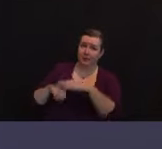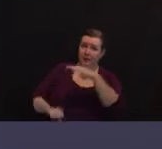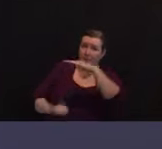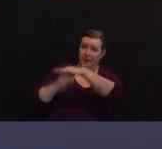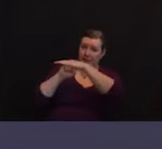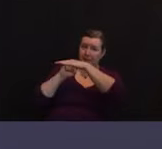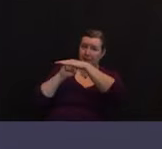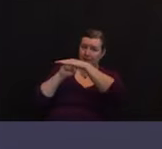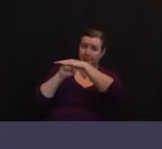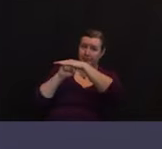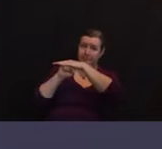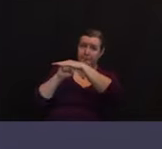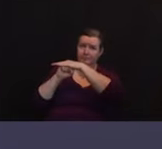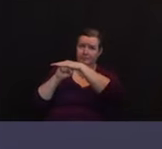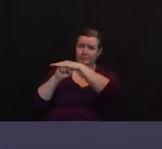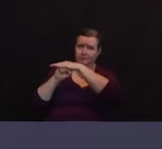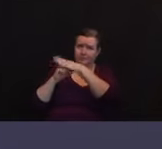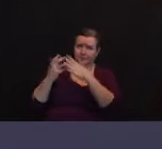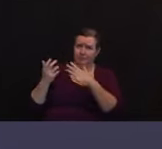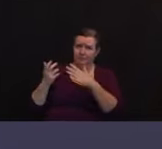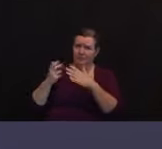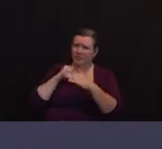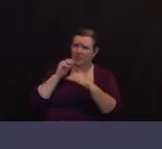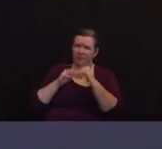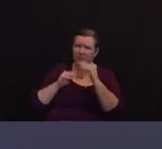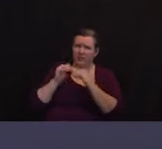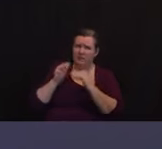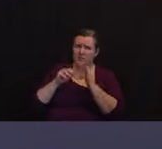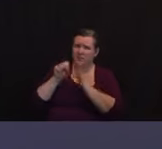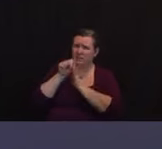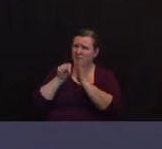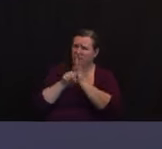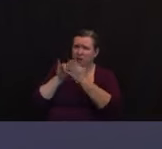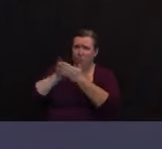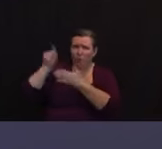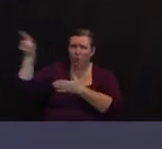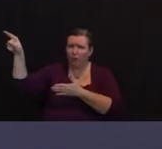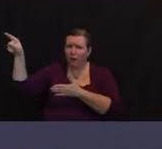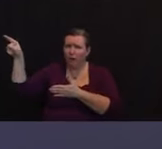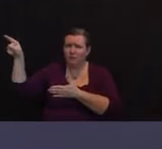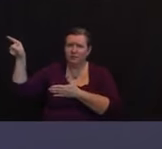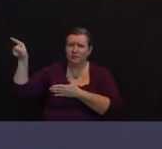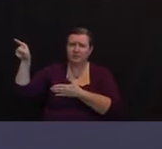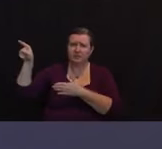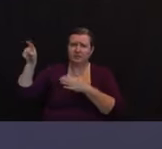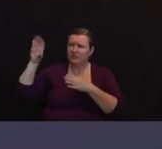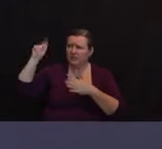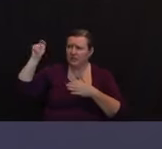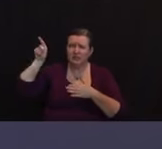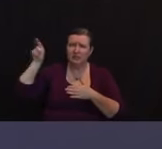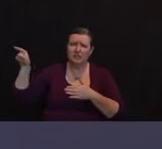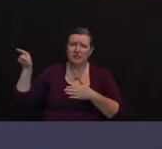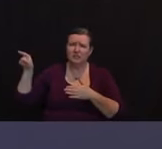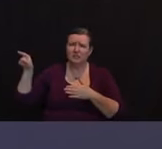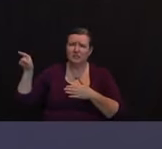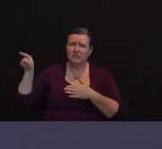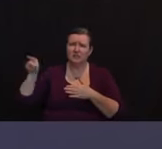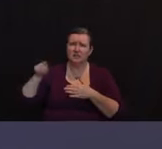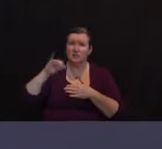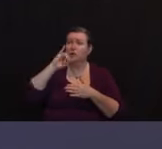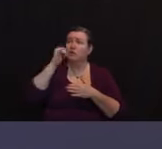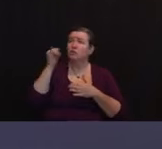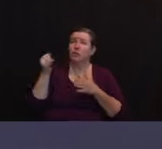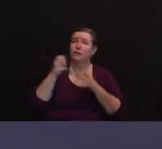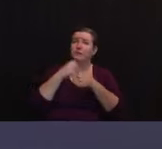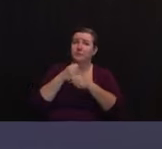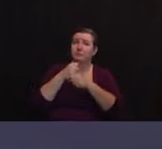as nearby states like New York or Connecticut? If Johnson & Johnson is manufacturing 20 million vaccine doses this month and New Jersey is not getting